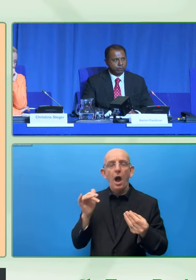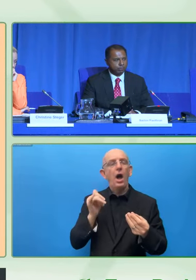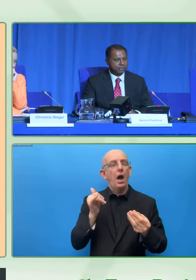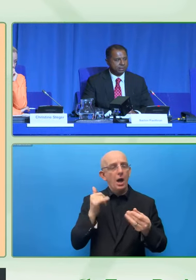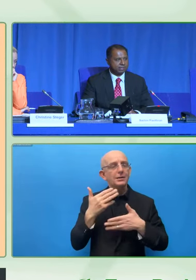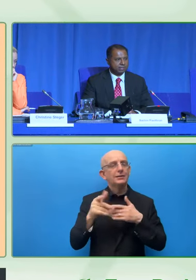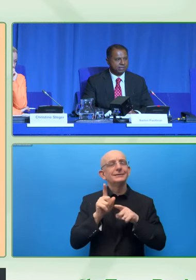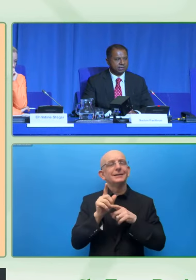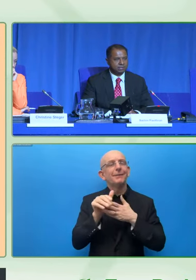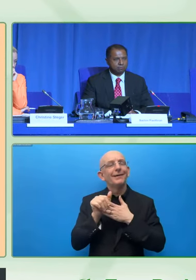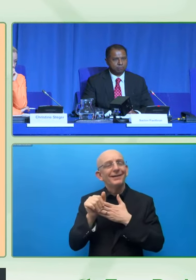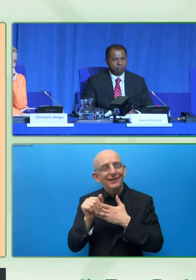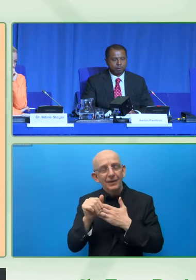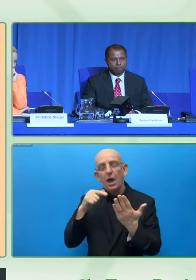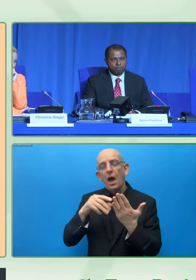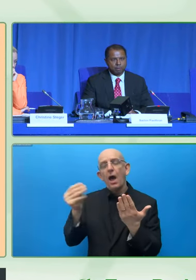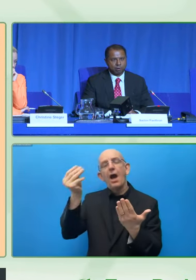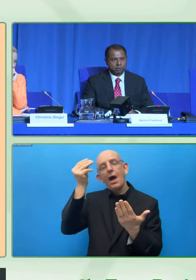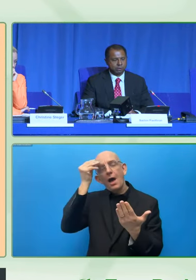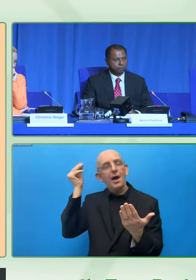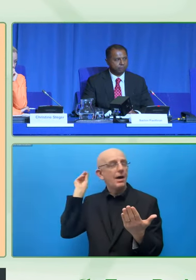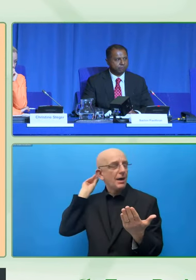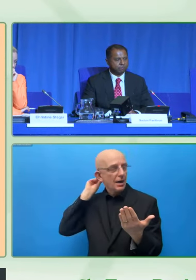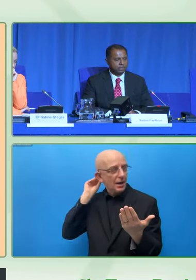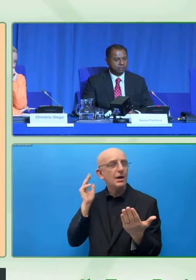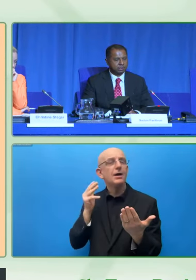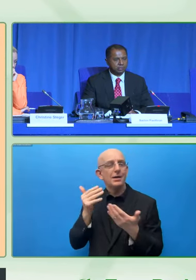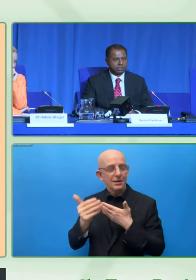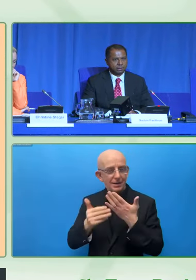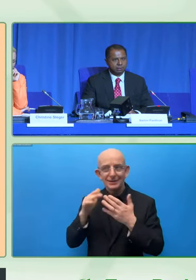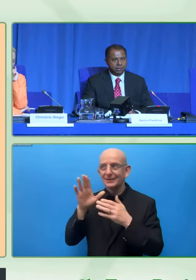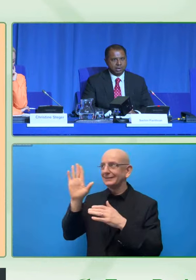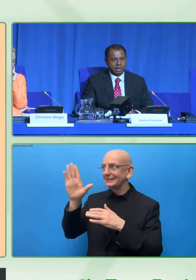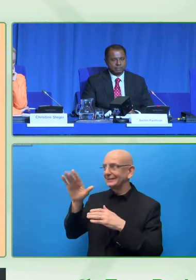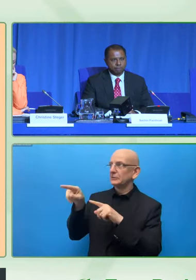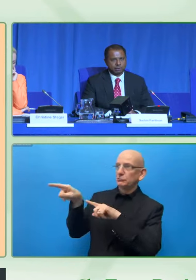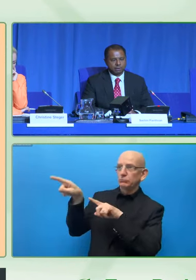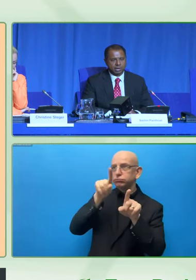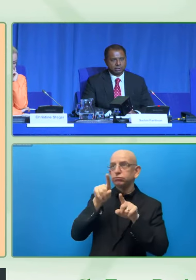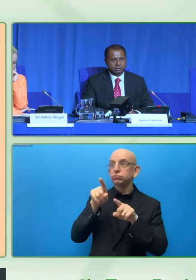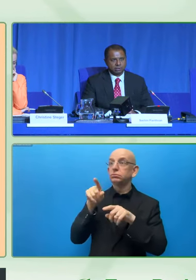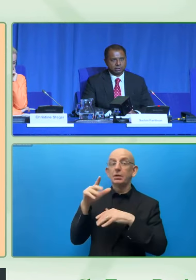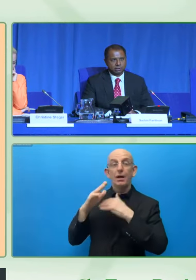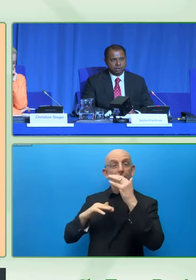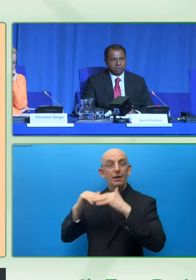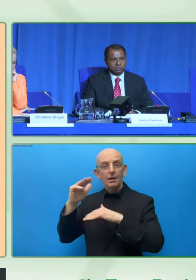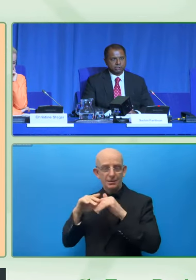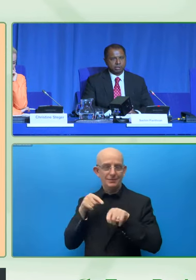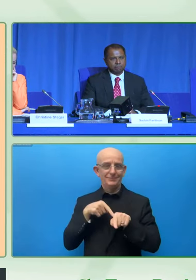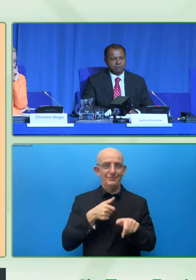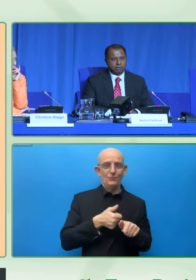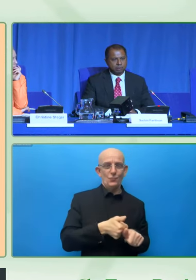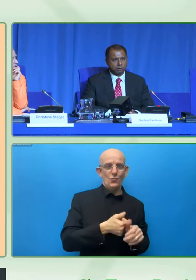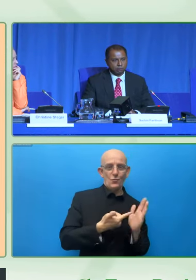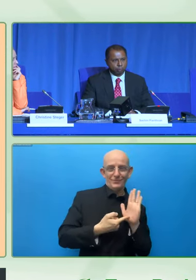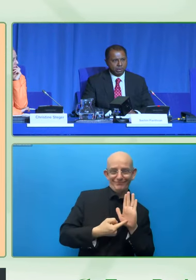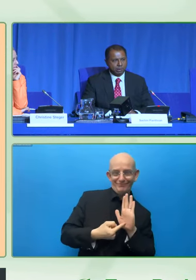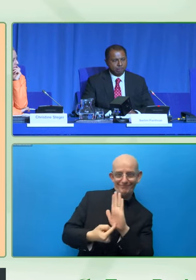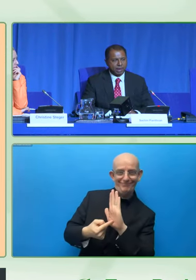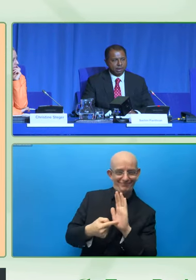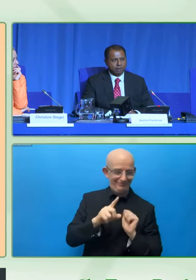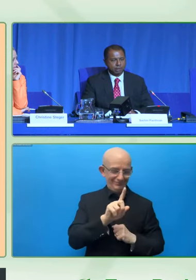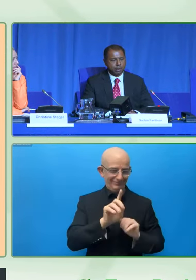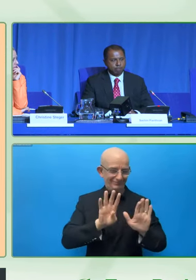1973. So we've been in existence for a little over 50 years now as a federal agency. Just give a little